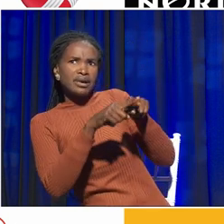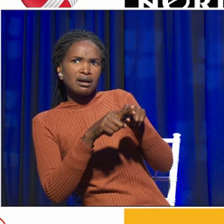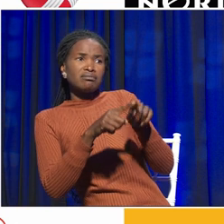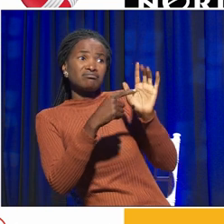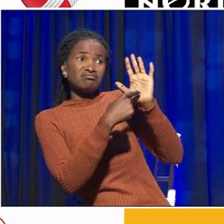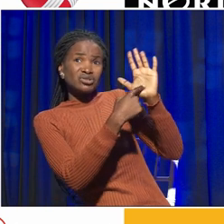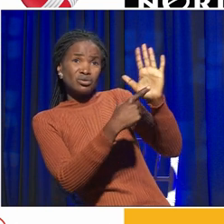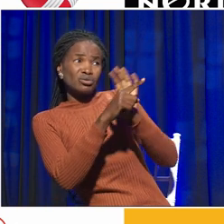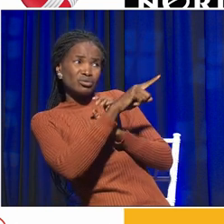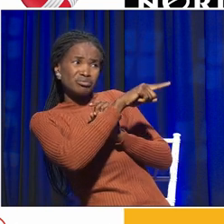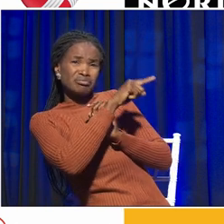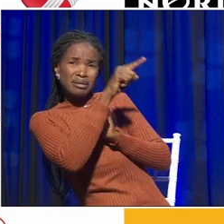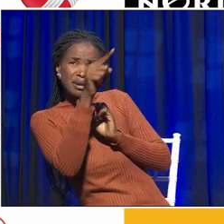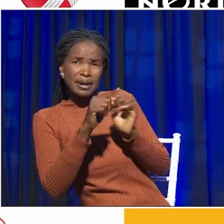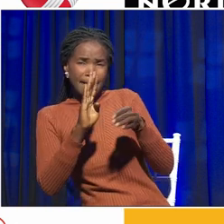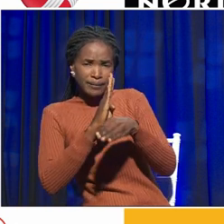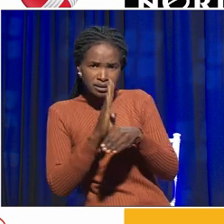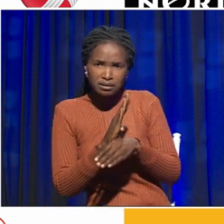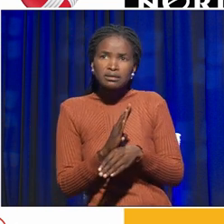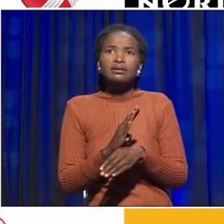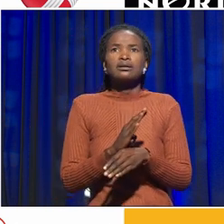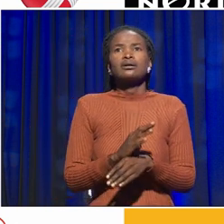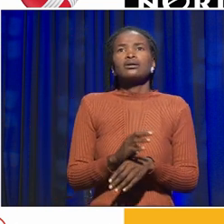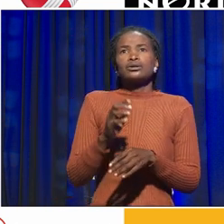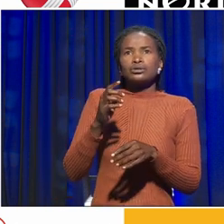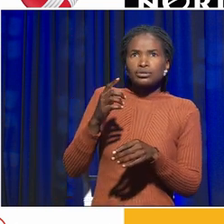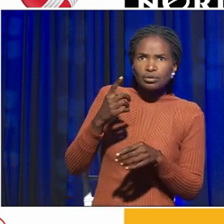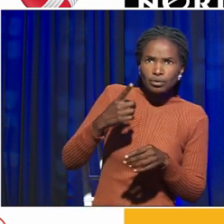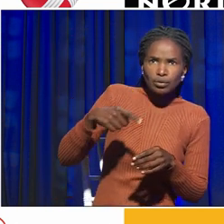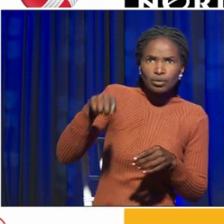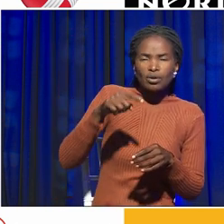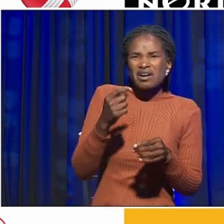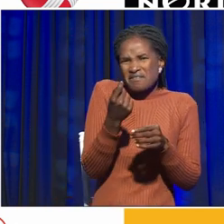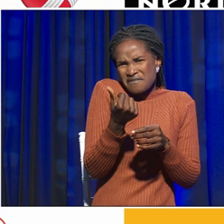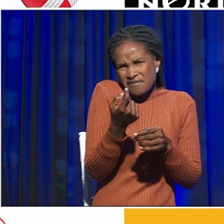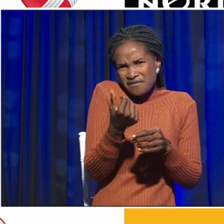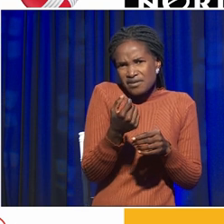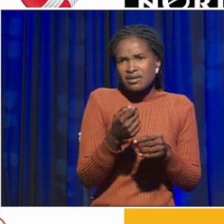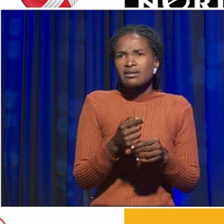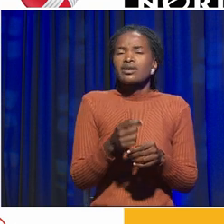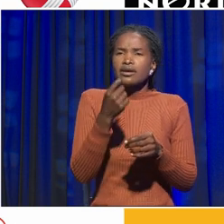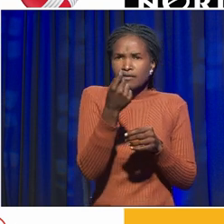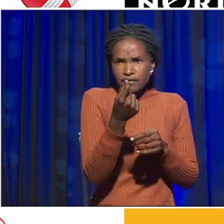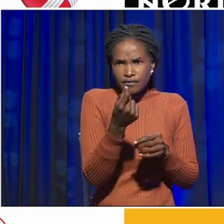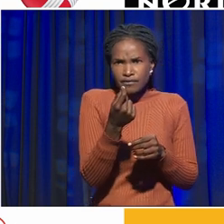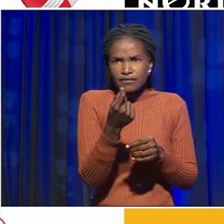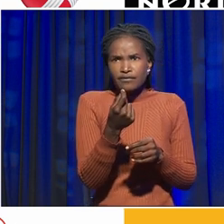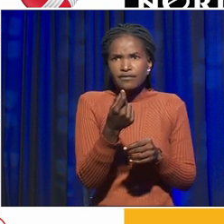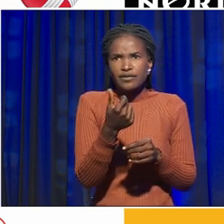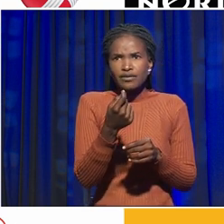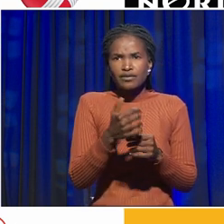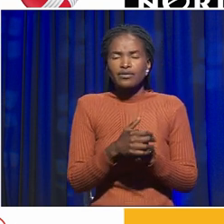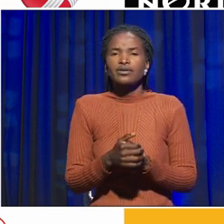Toshiba, Borders, Pets.com, BlackBerry. So a few, there's actually forgot about that one